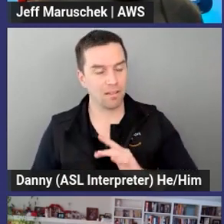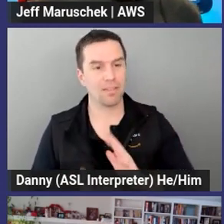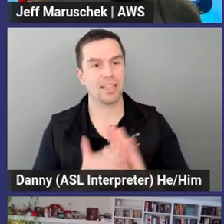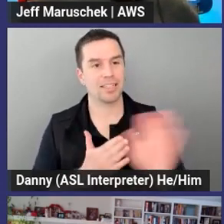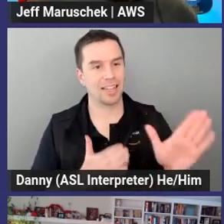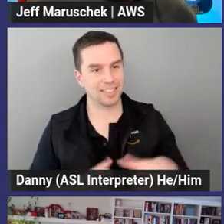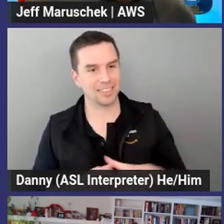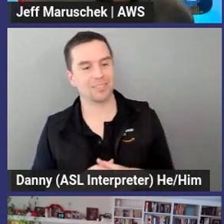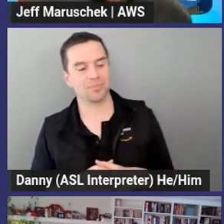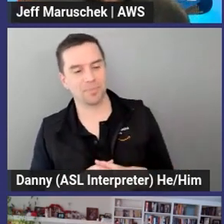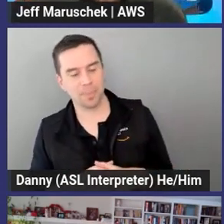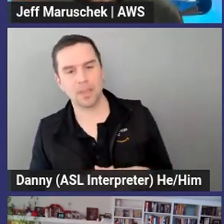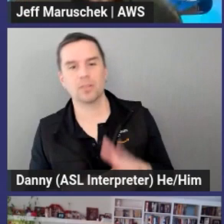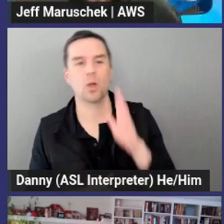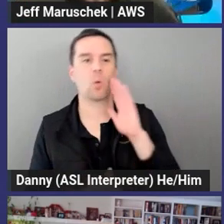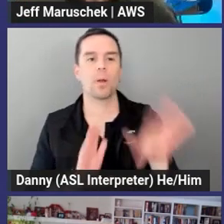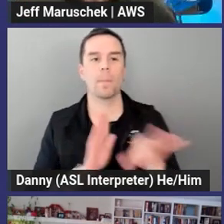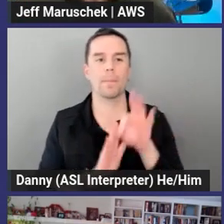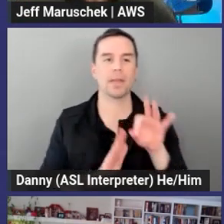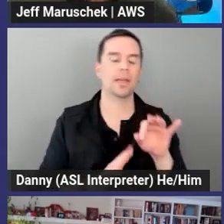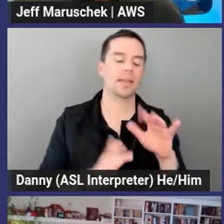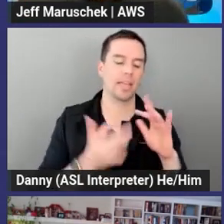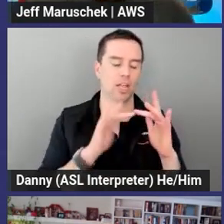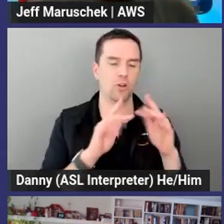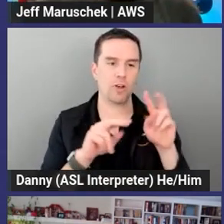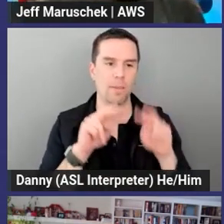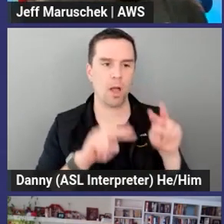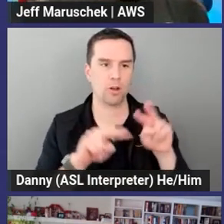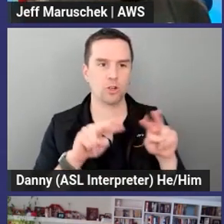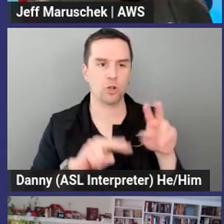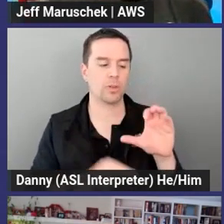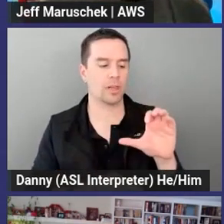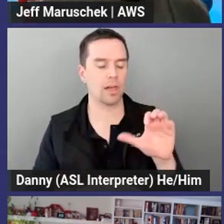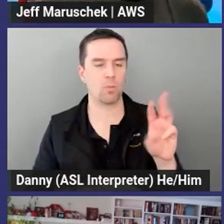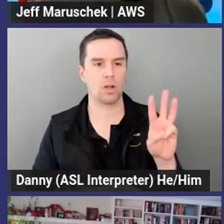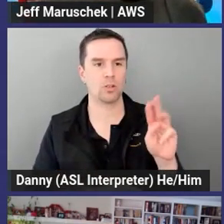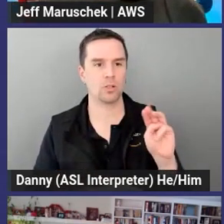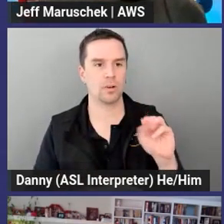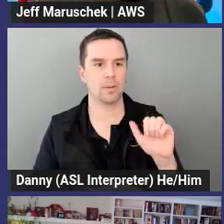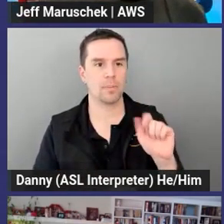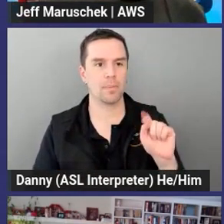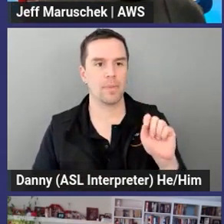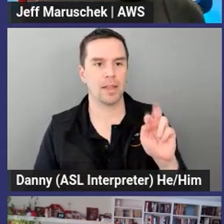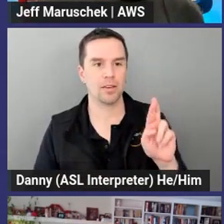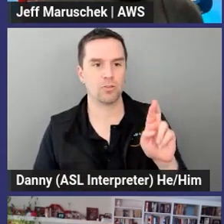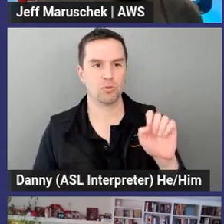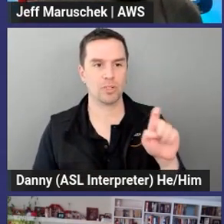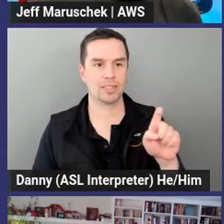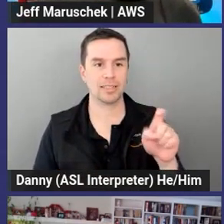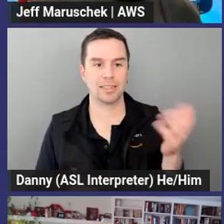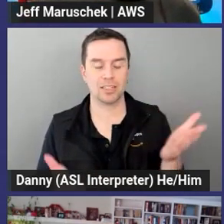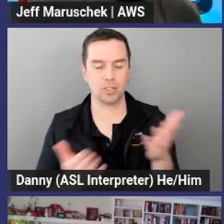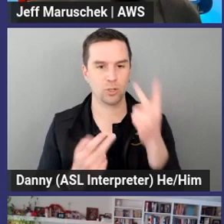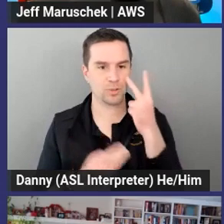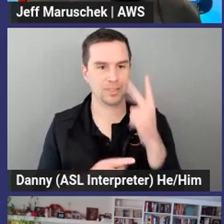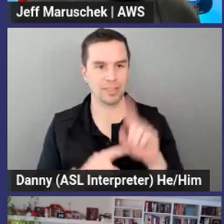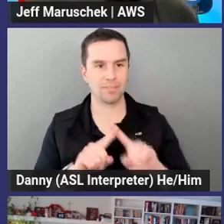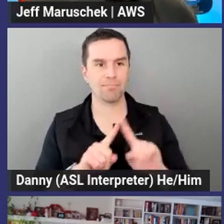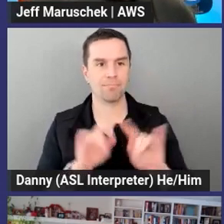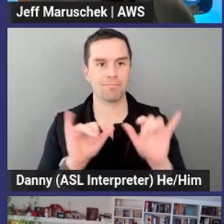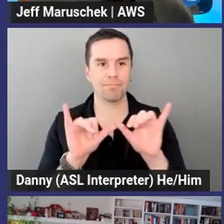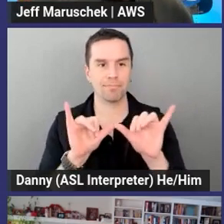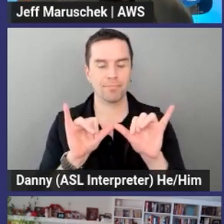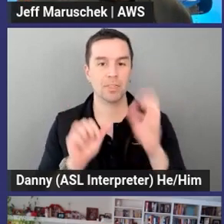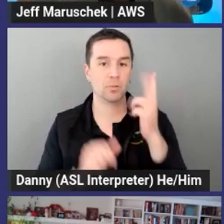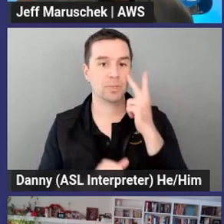Let's pick Internet Monitor on CloudWatch Matrix. Over here, you can see different measurements. You can pick up your city